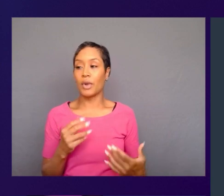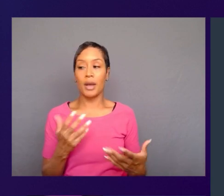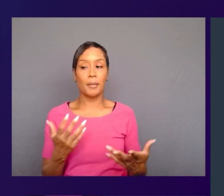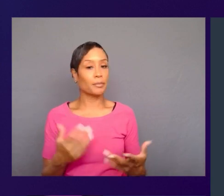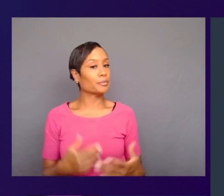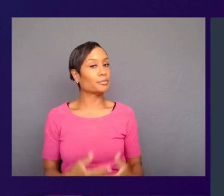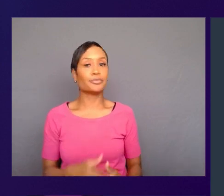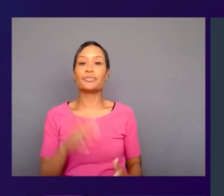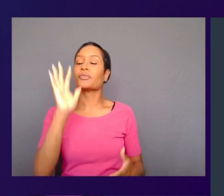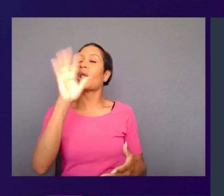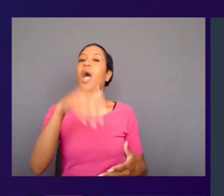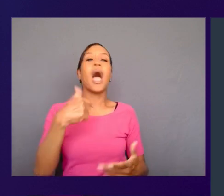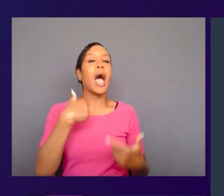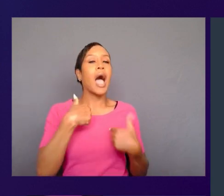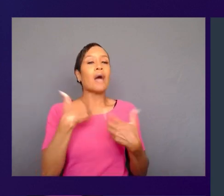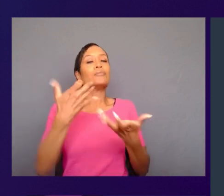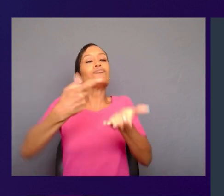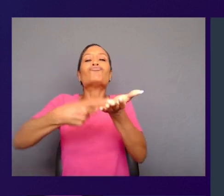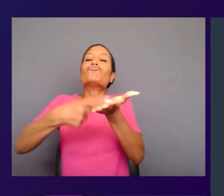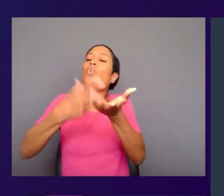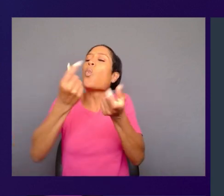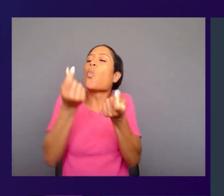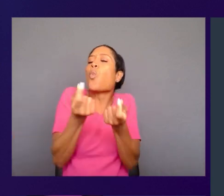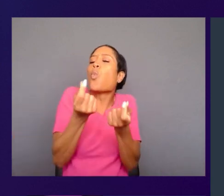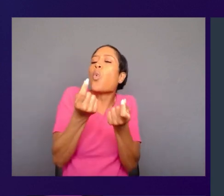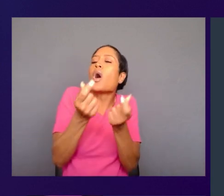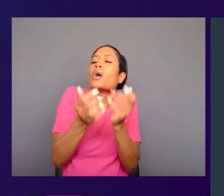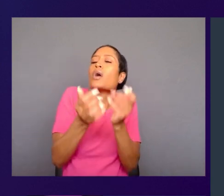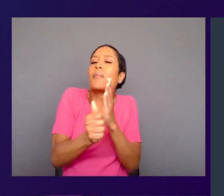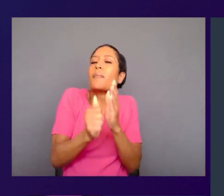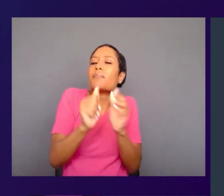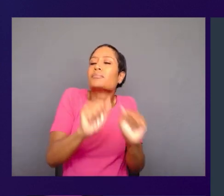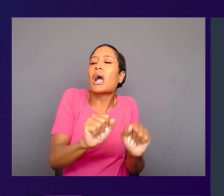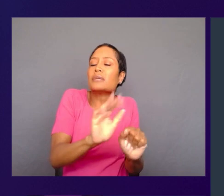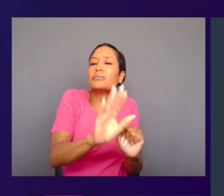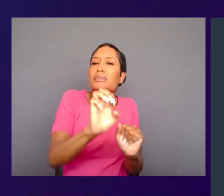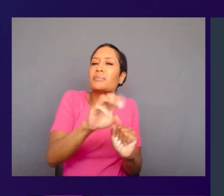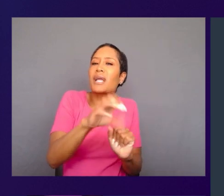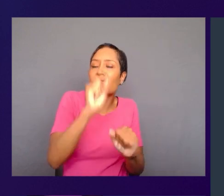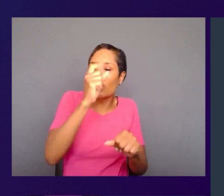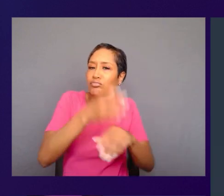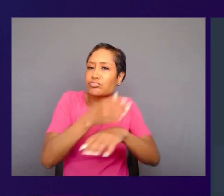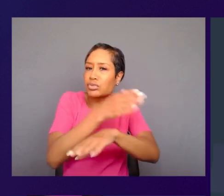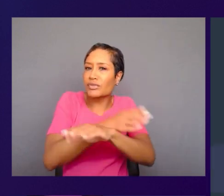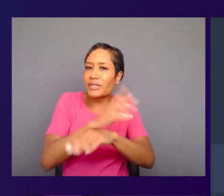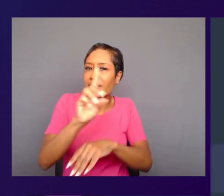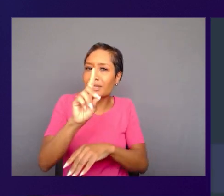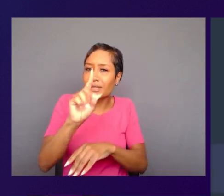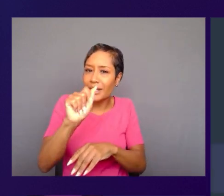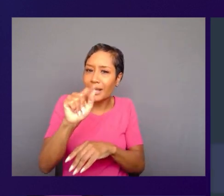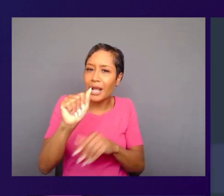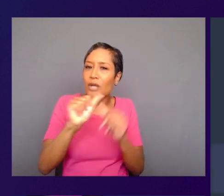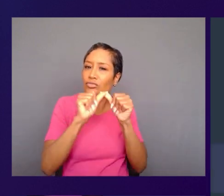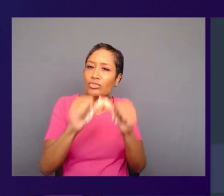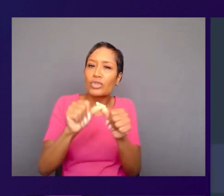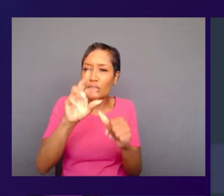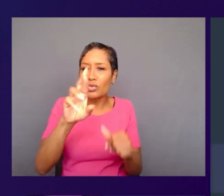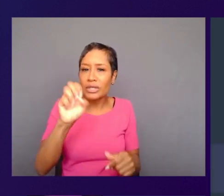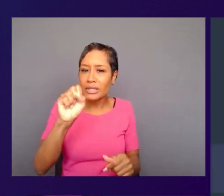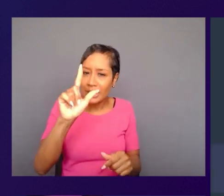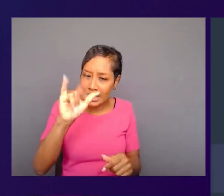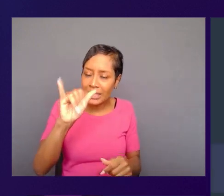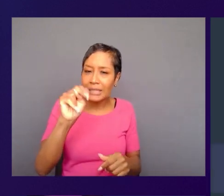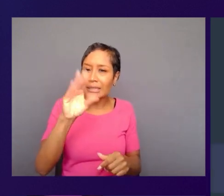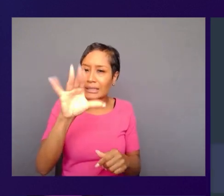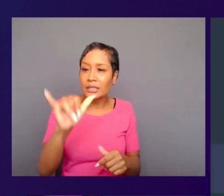I want to actually go into what are some capabilities on EBS that we can help improve our data resiliency. So the first